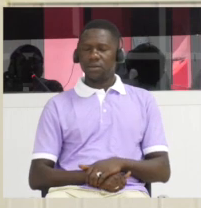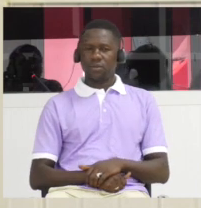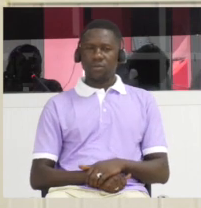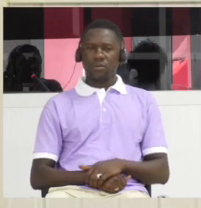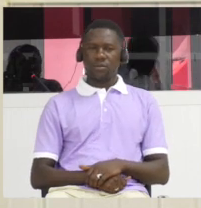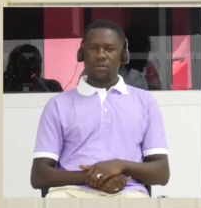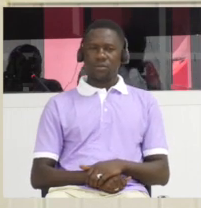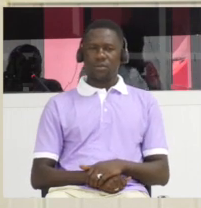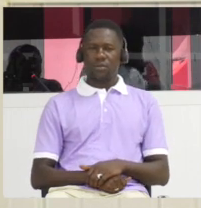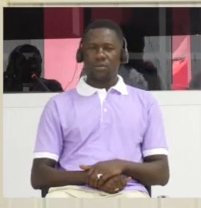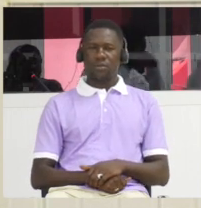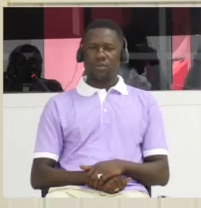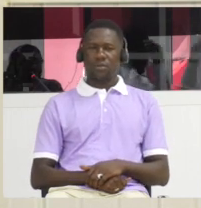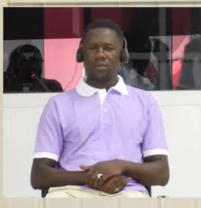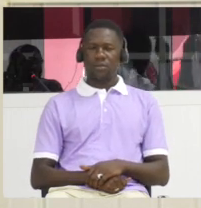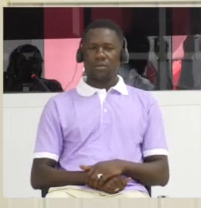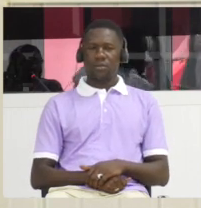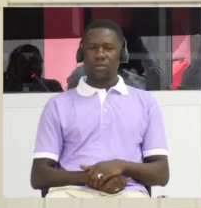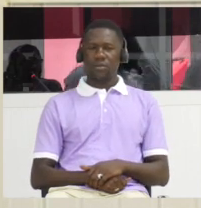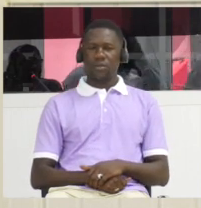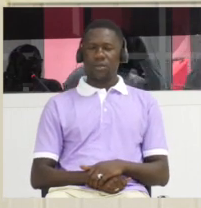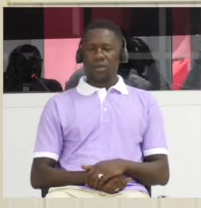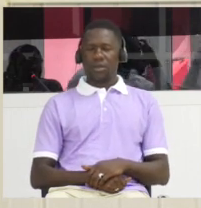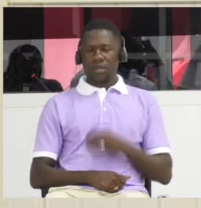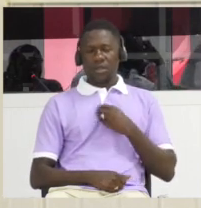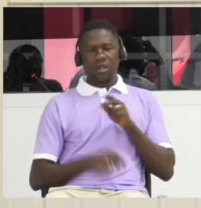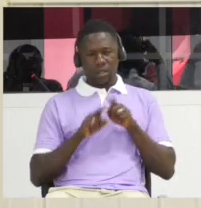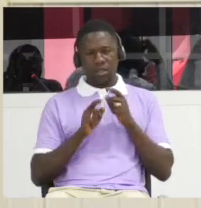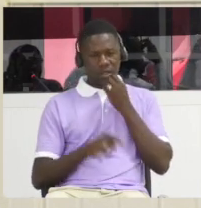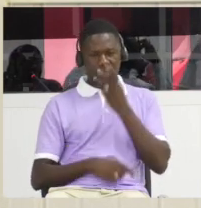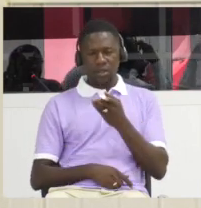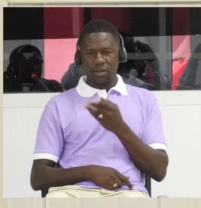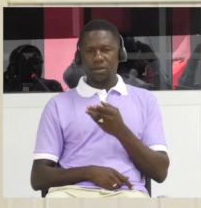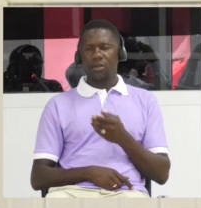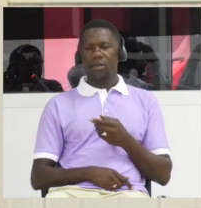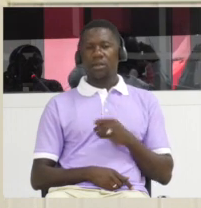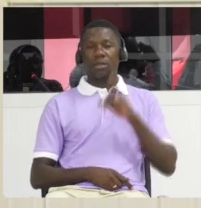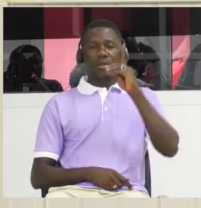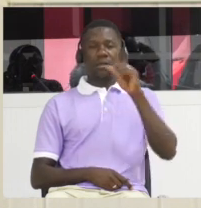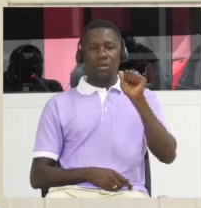Dada lobbied the former president to appeal